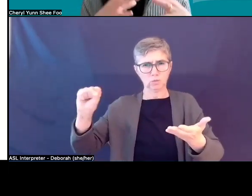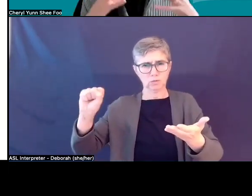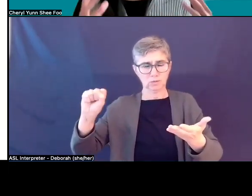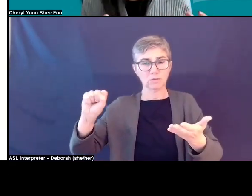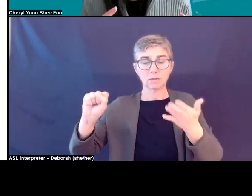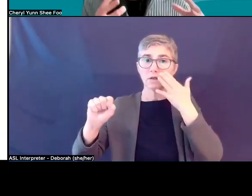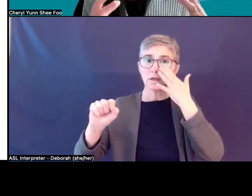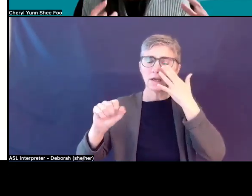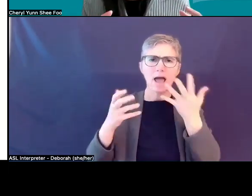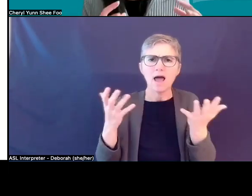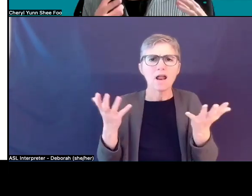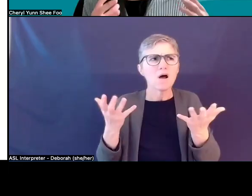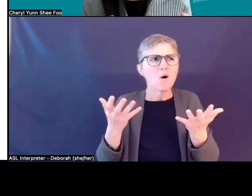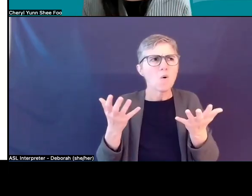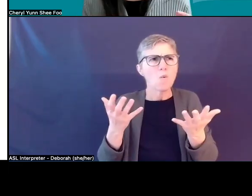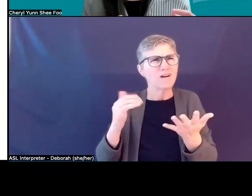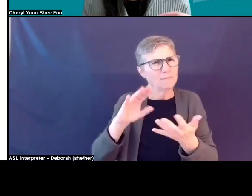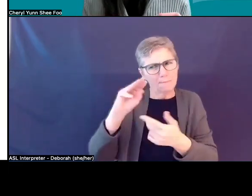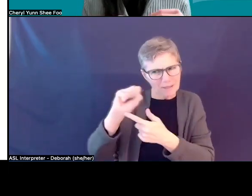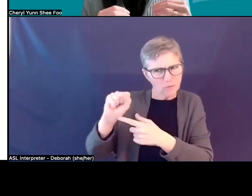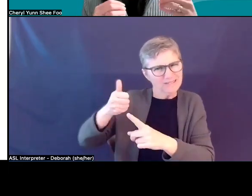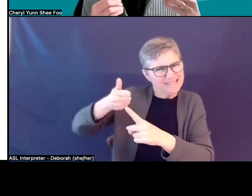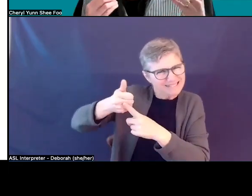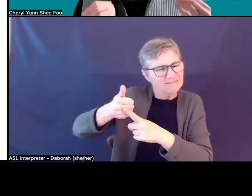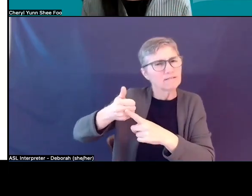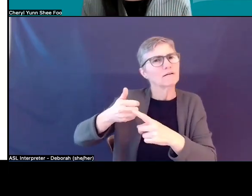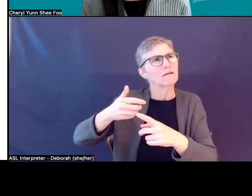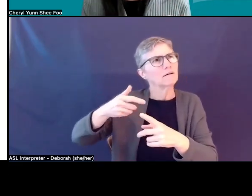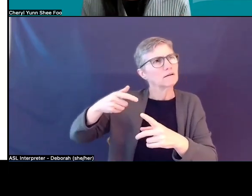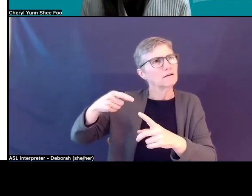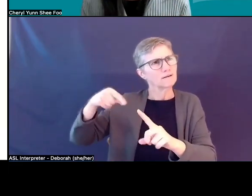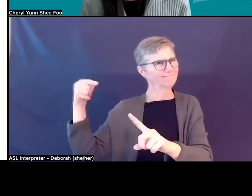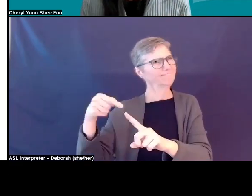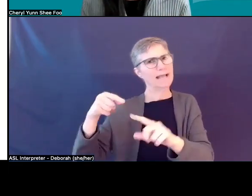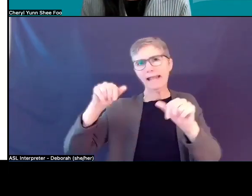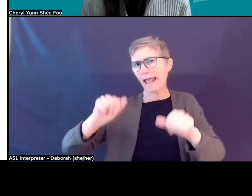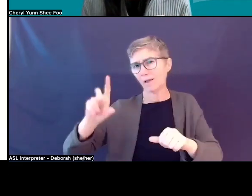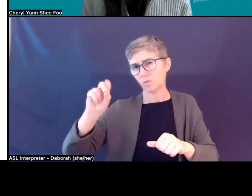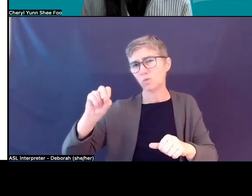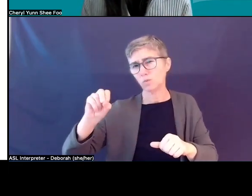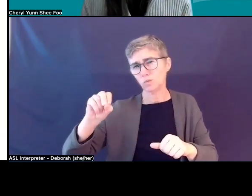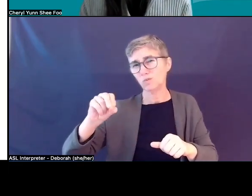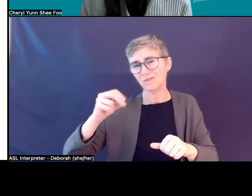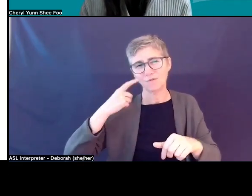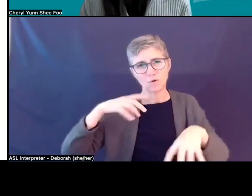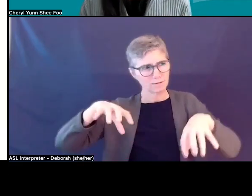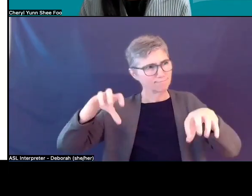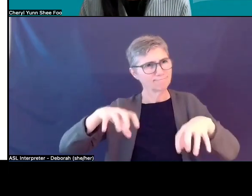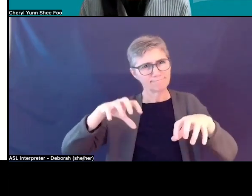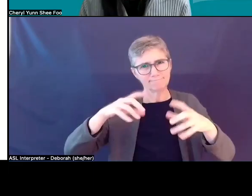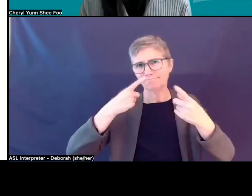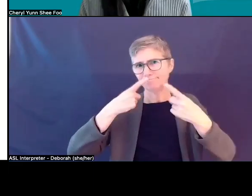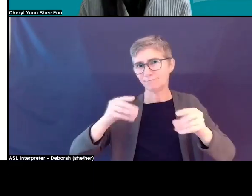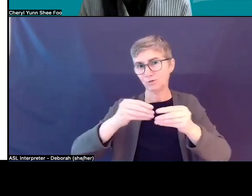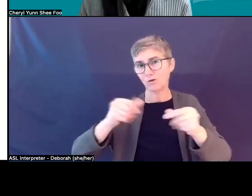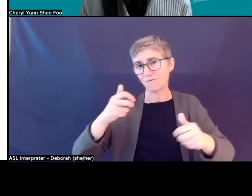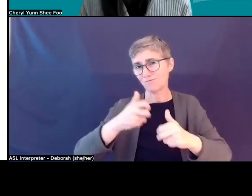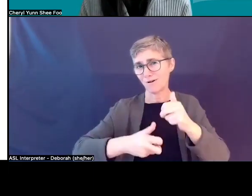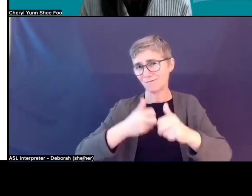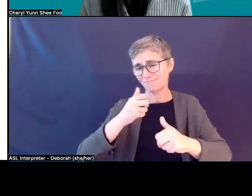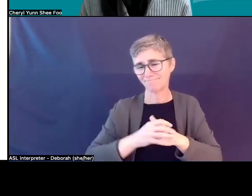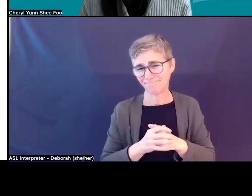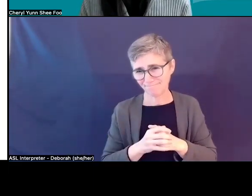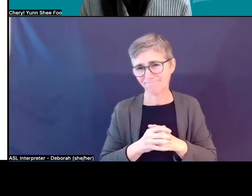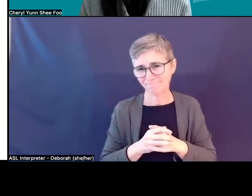some Massachusetts specific levers and action that we can take and do something